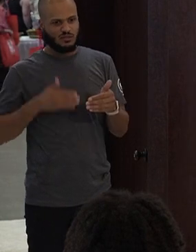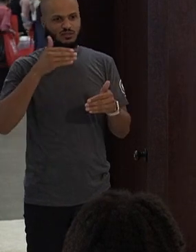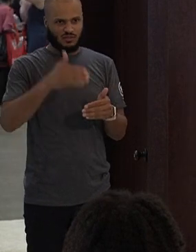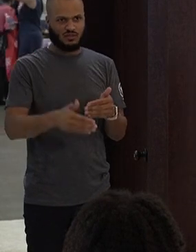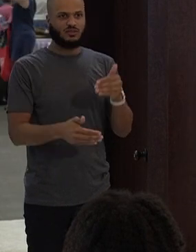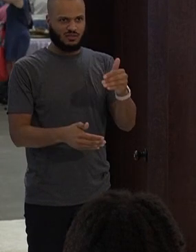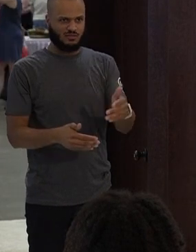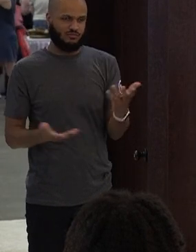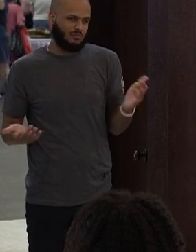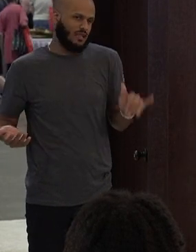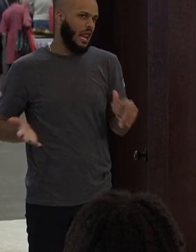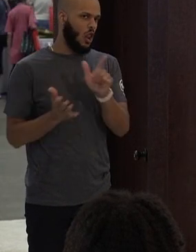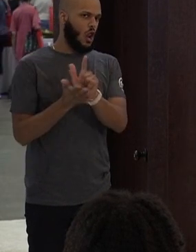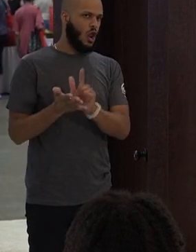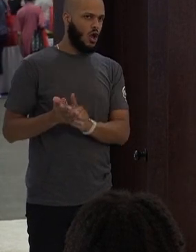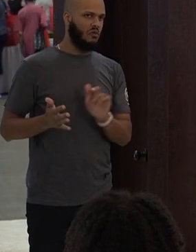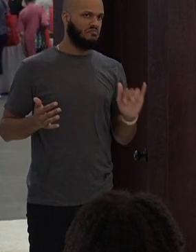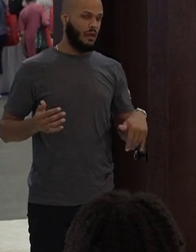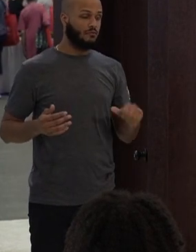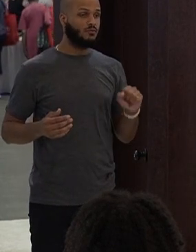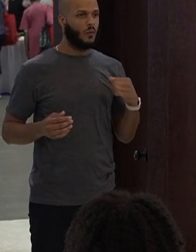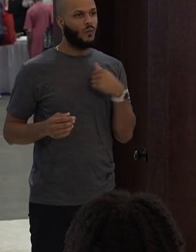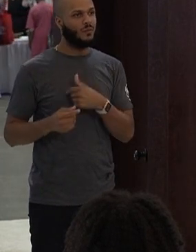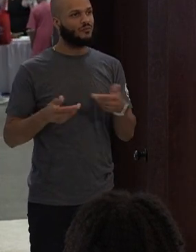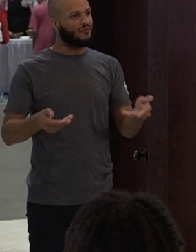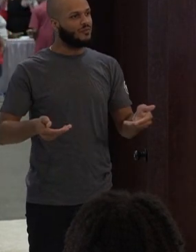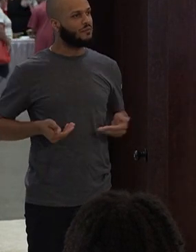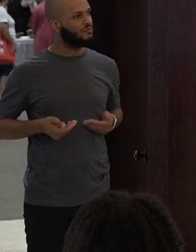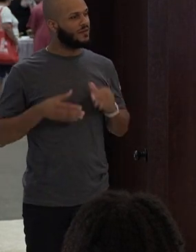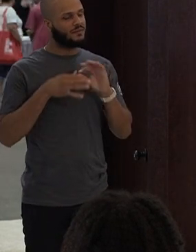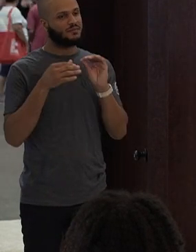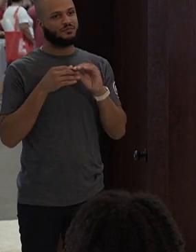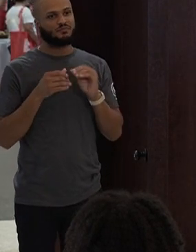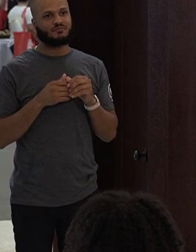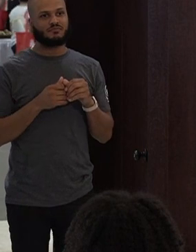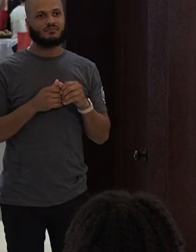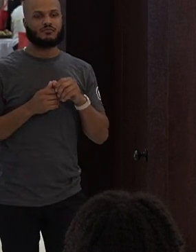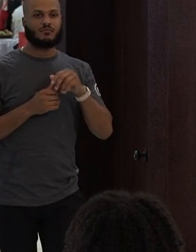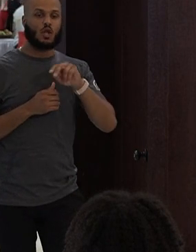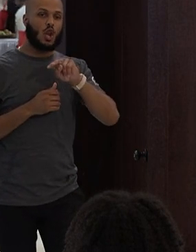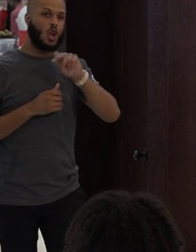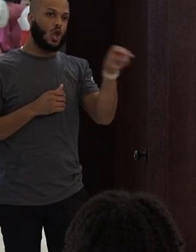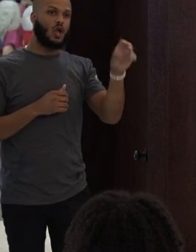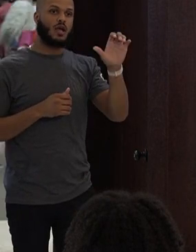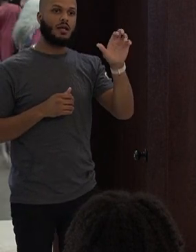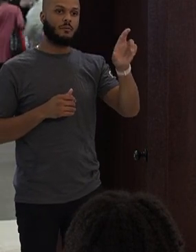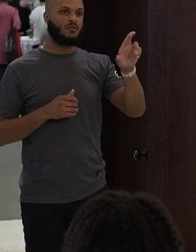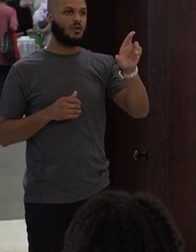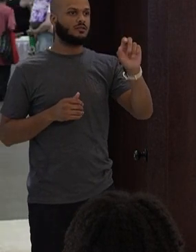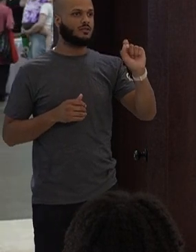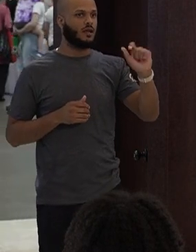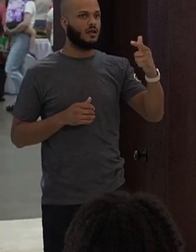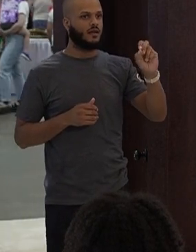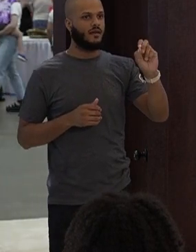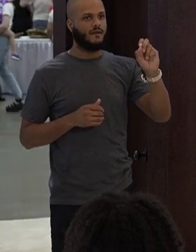works. And we welcome your comments, and that'll be the end of the month. Look for that on copyright.gov,